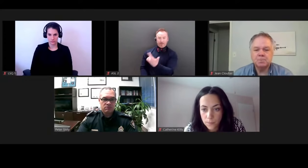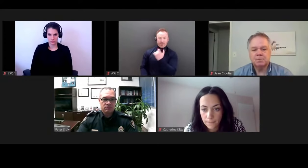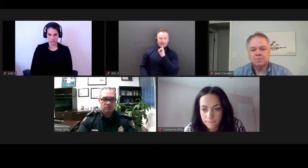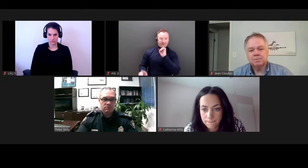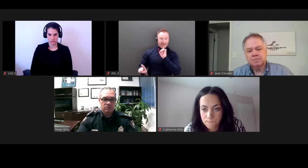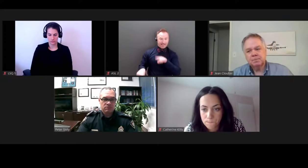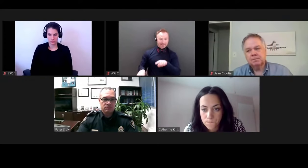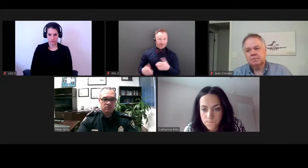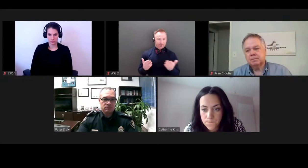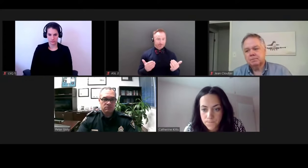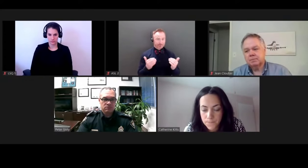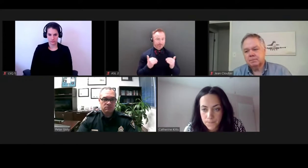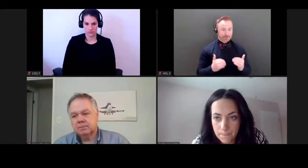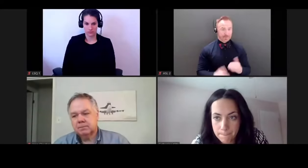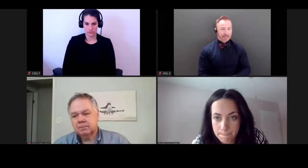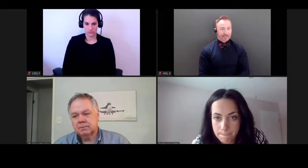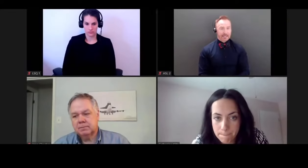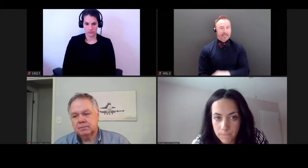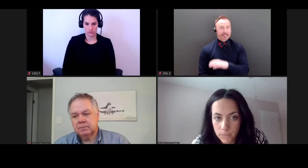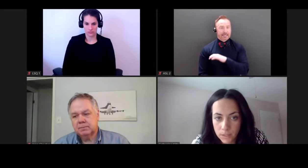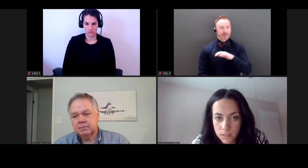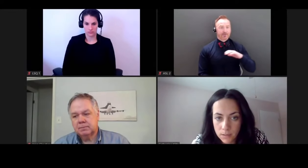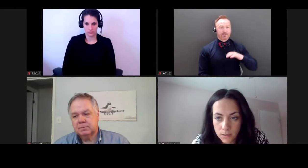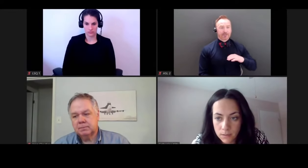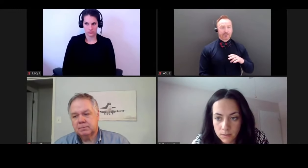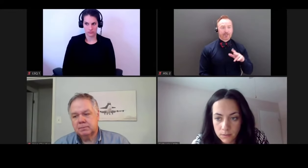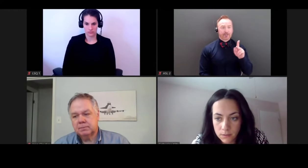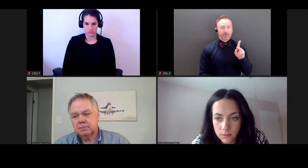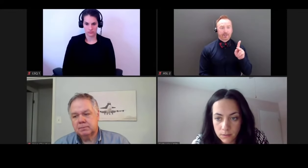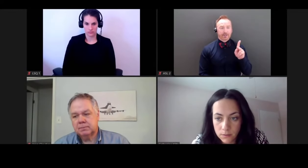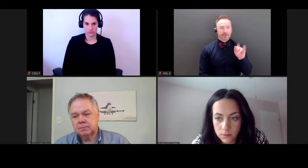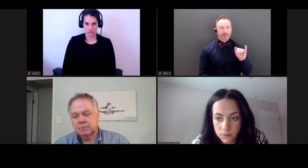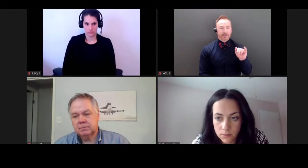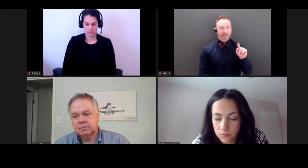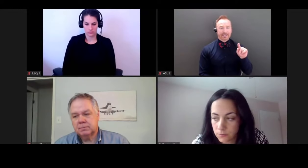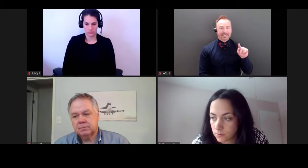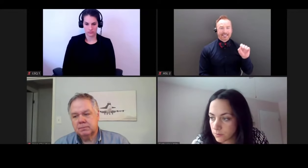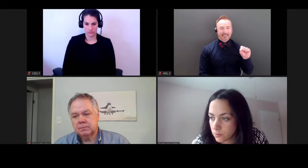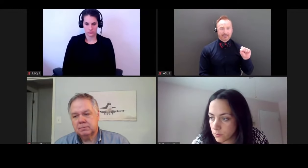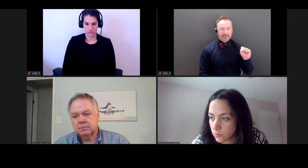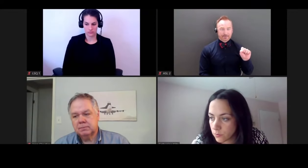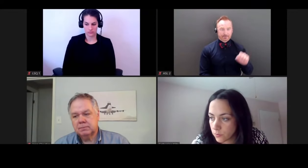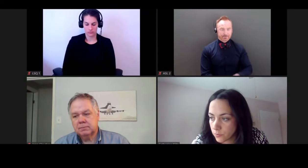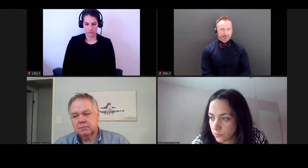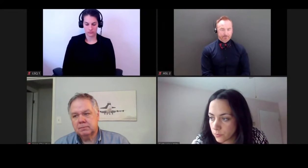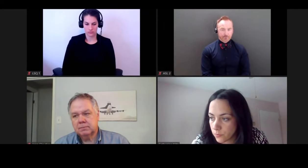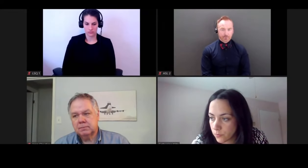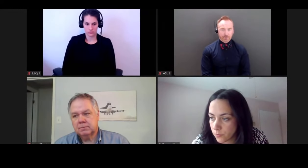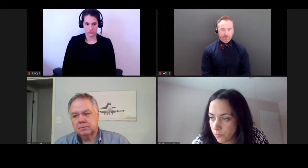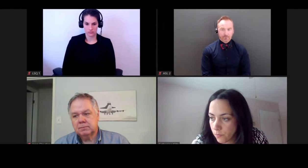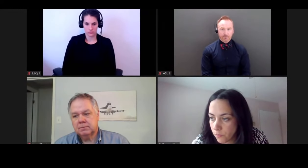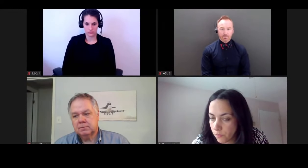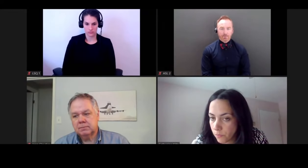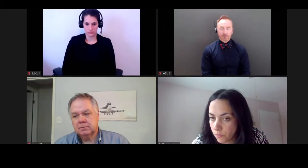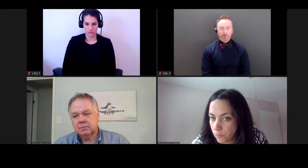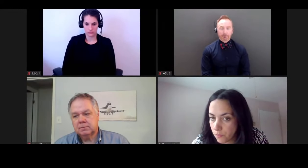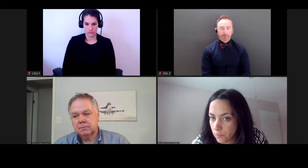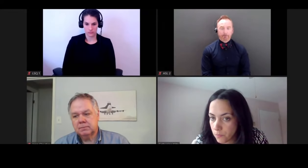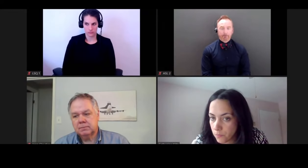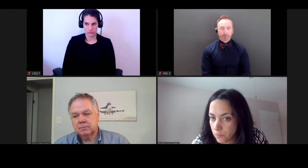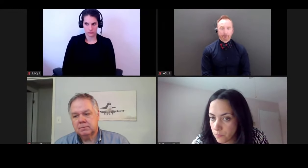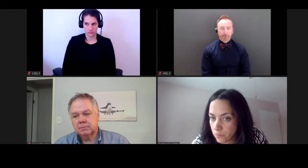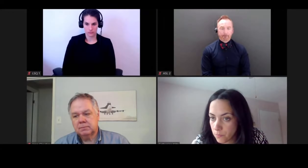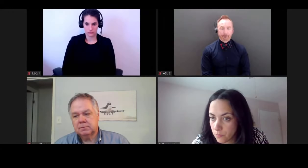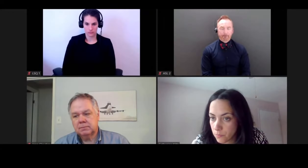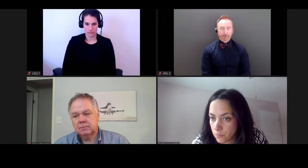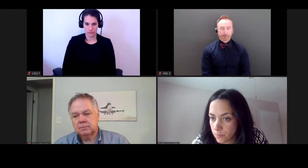We'll hear from Councillor Kipp, and it would be Councillor DeRouze. I do not think he's logged in, so then we'll be going to Councillor